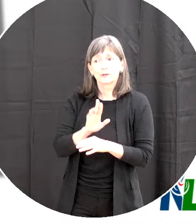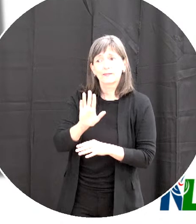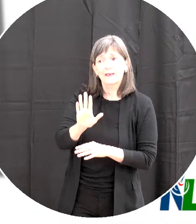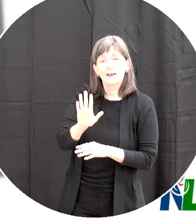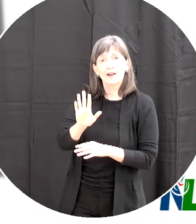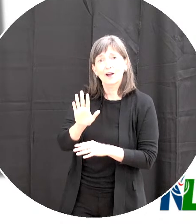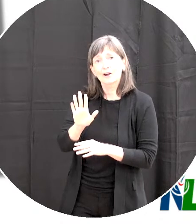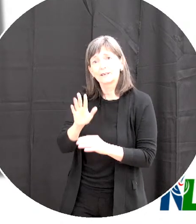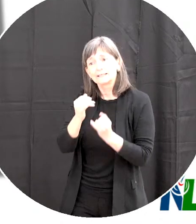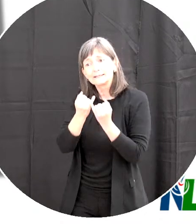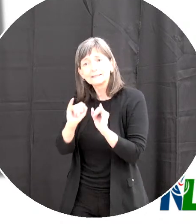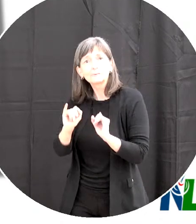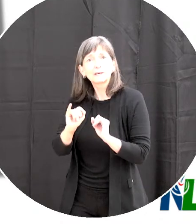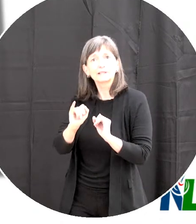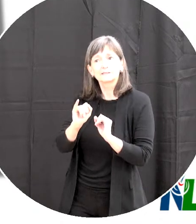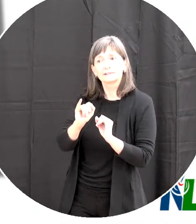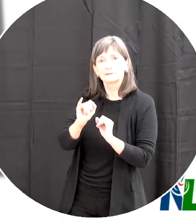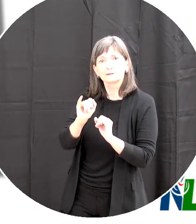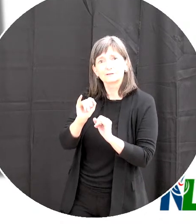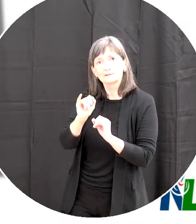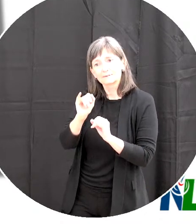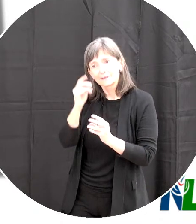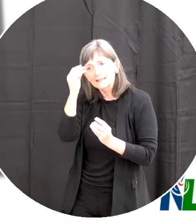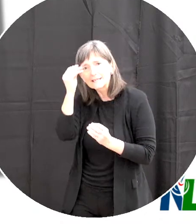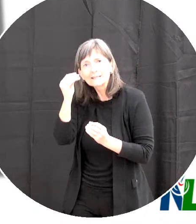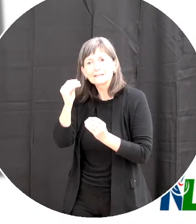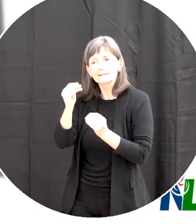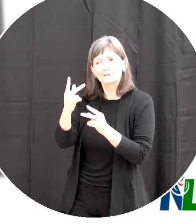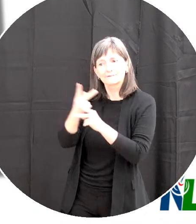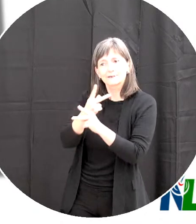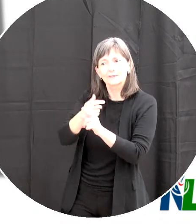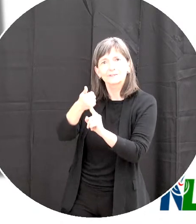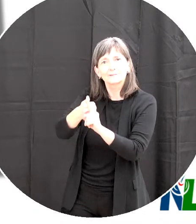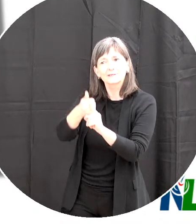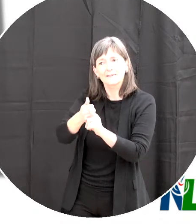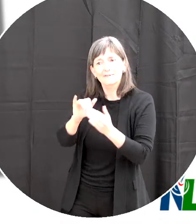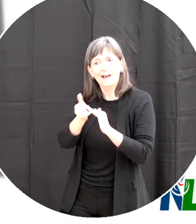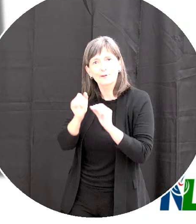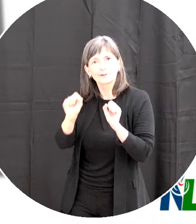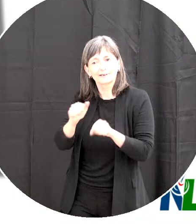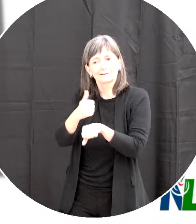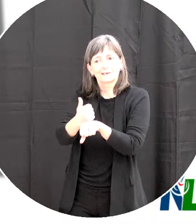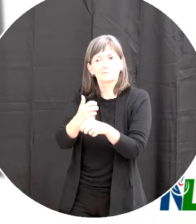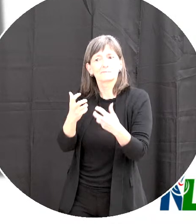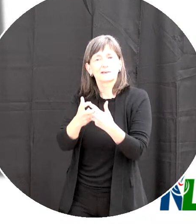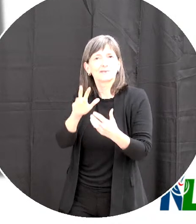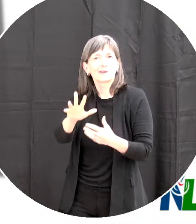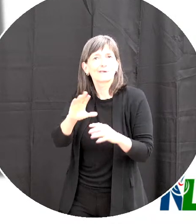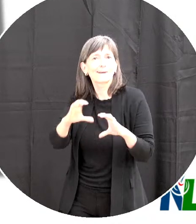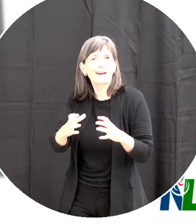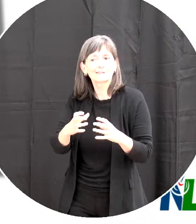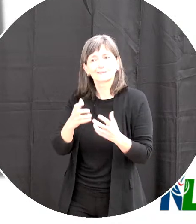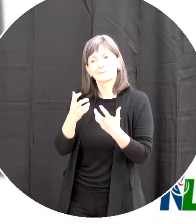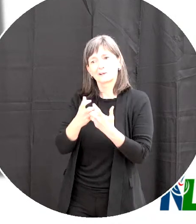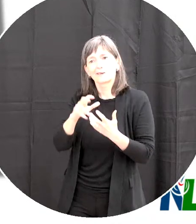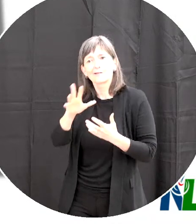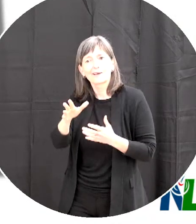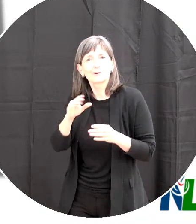and professional judgment to be creative to make this happen. And in this case here, the class was joined virtually